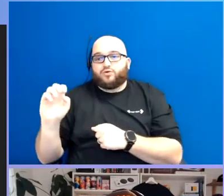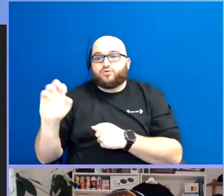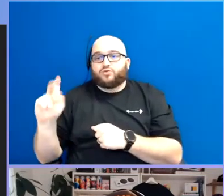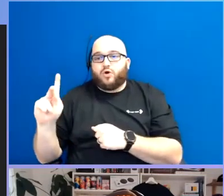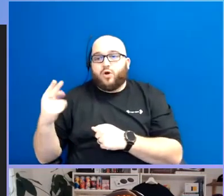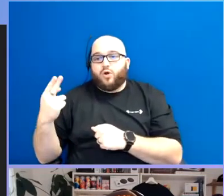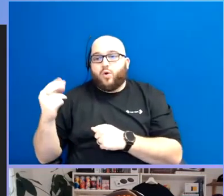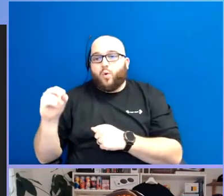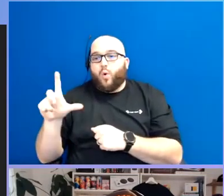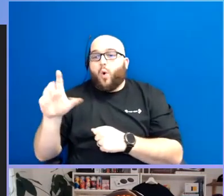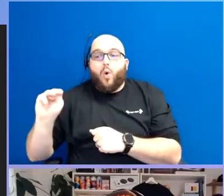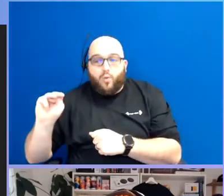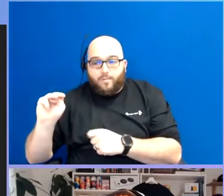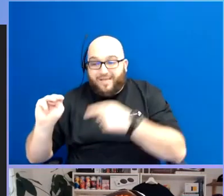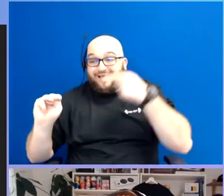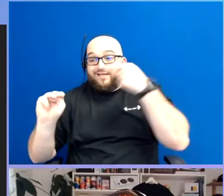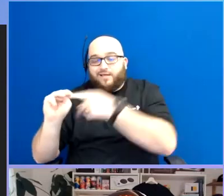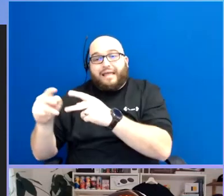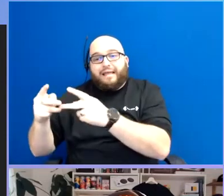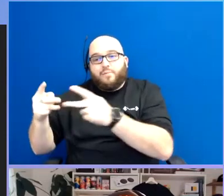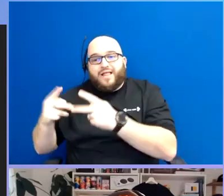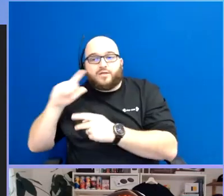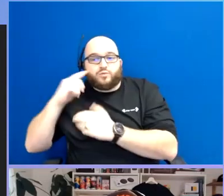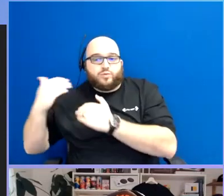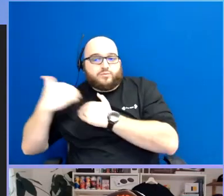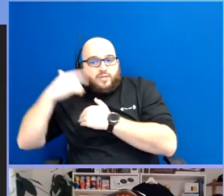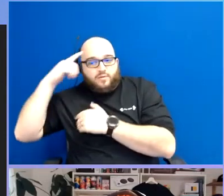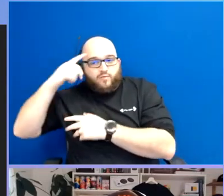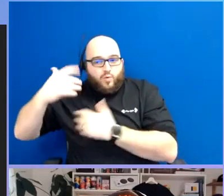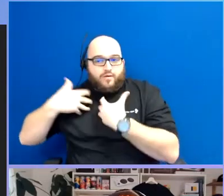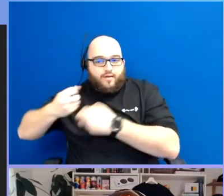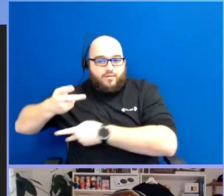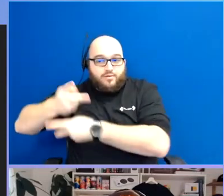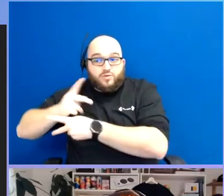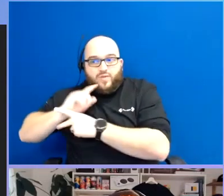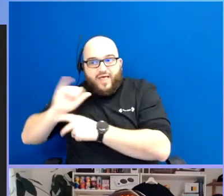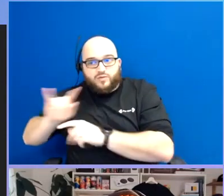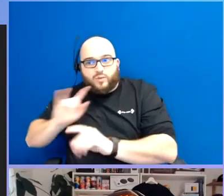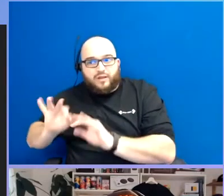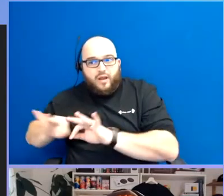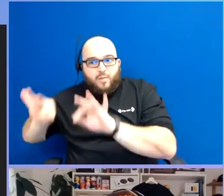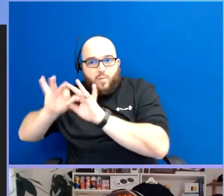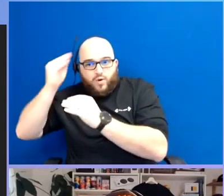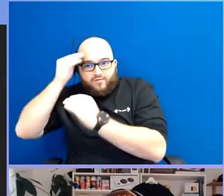is responsible for the healthcare. So it's quite important information.